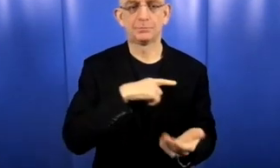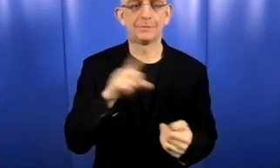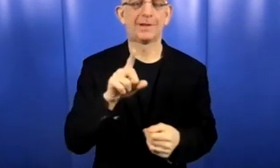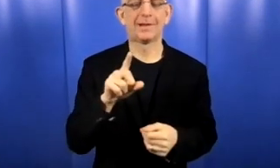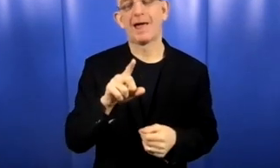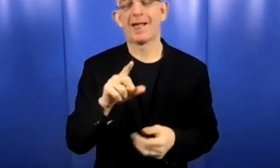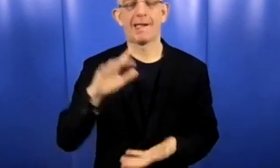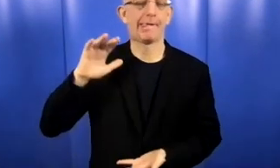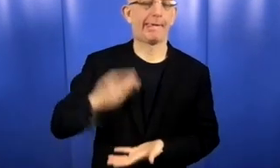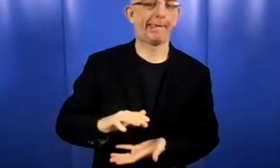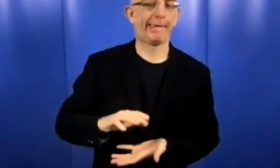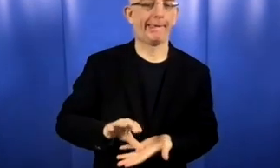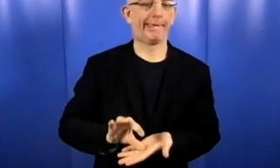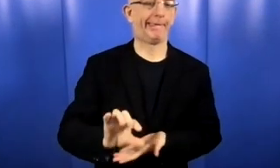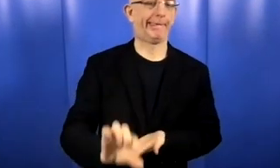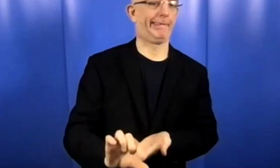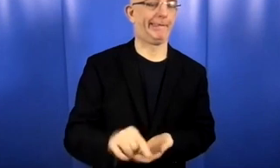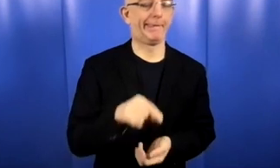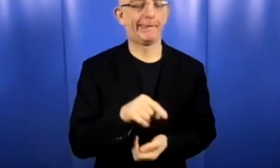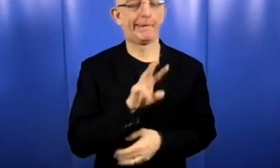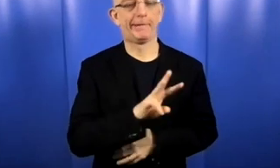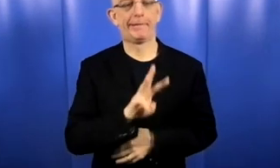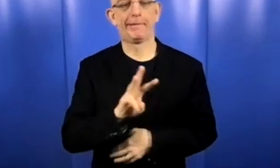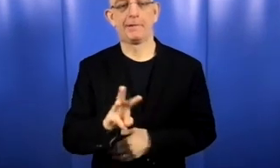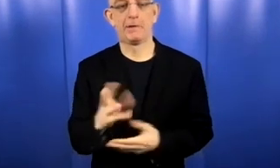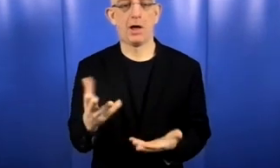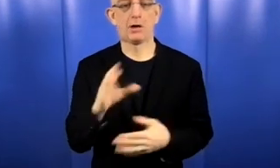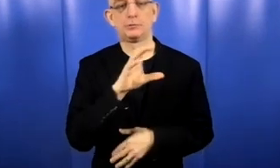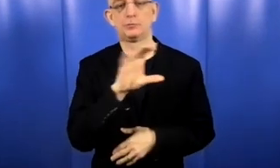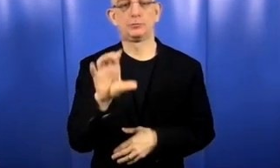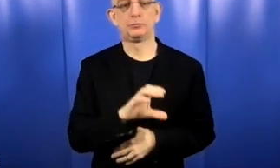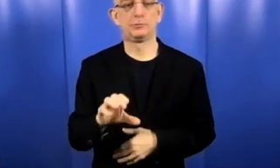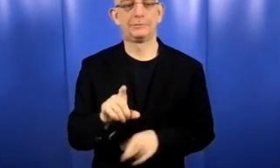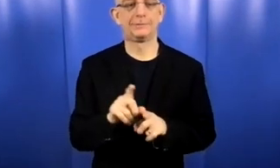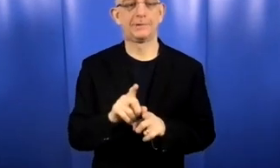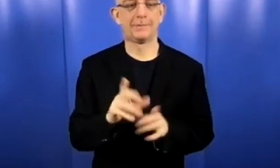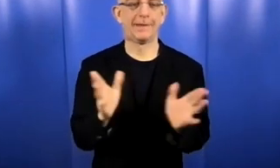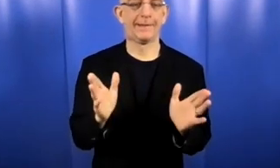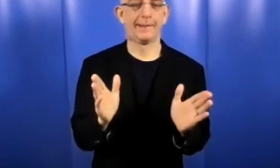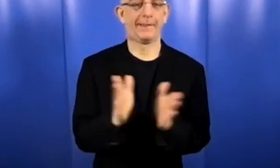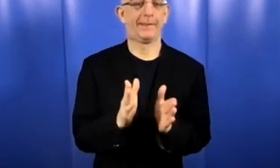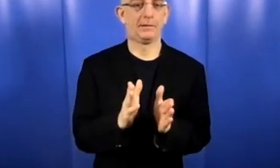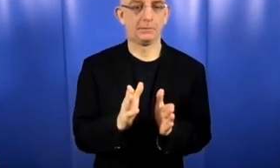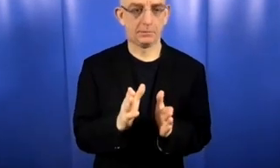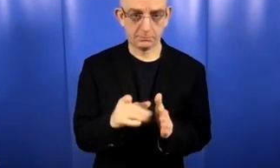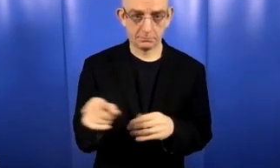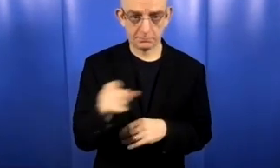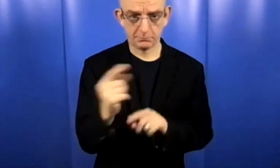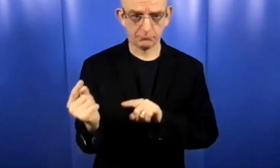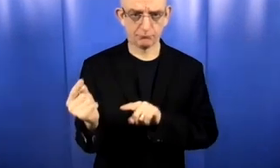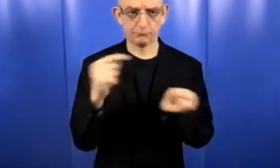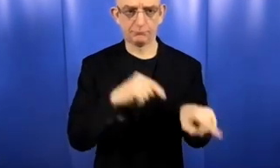regard that the Connected Learning in Crisis Consortium and World University Service of